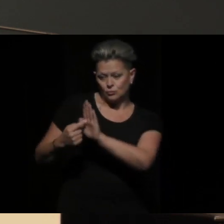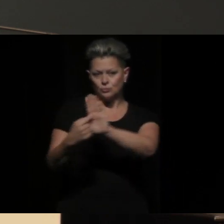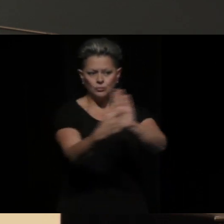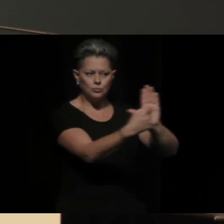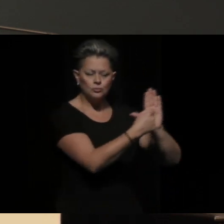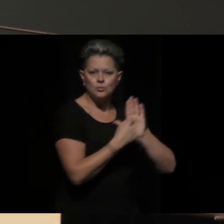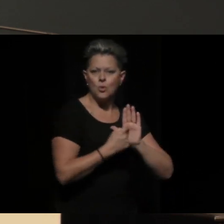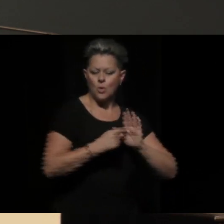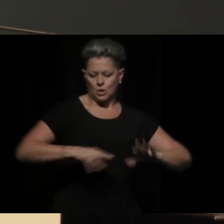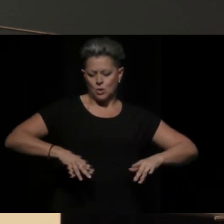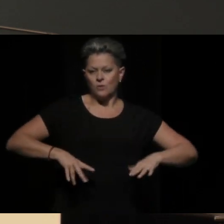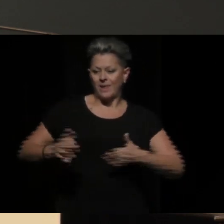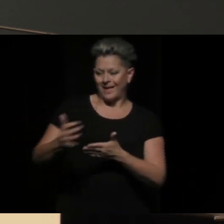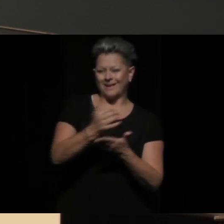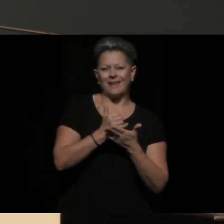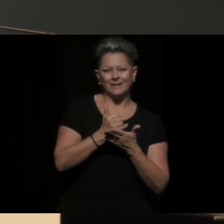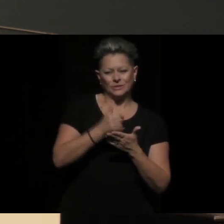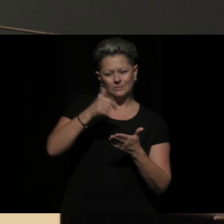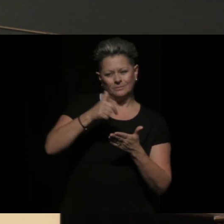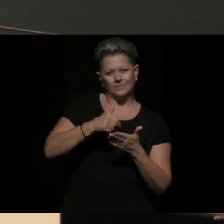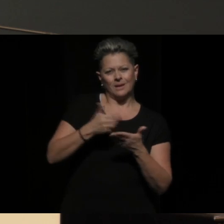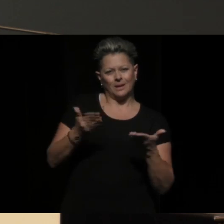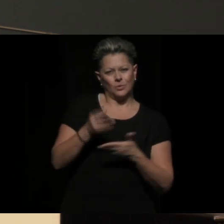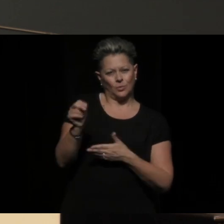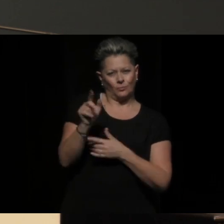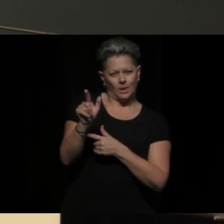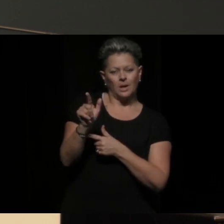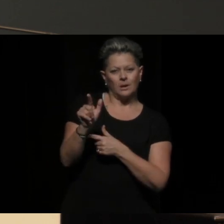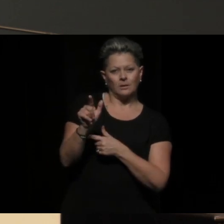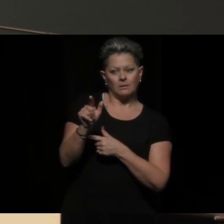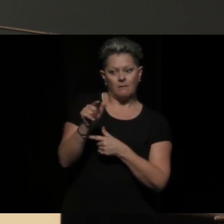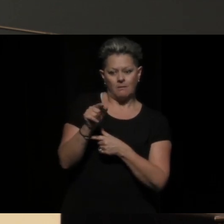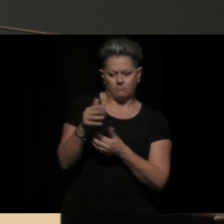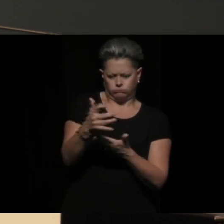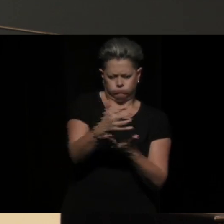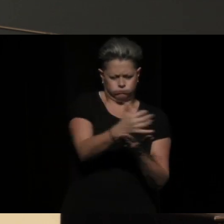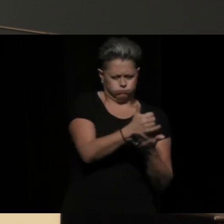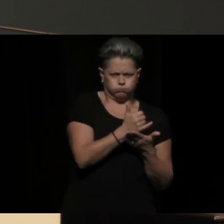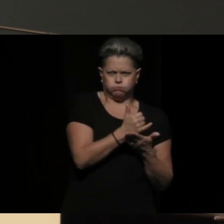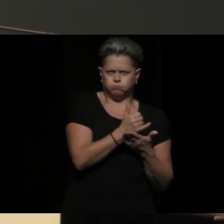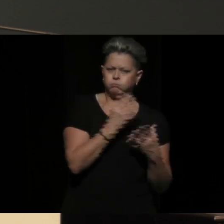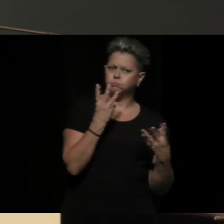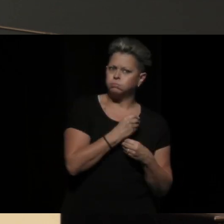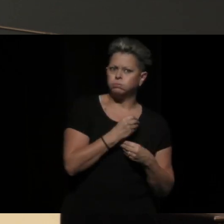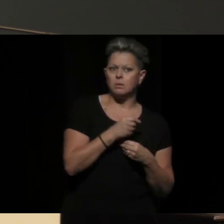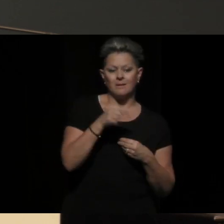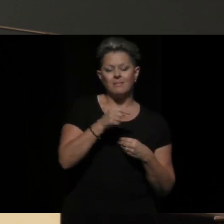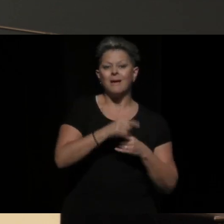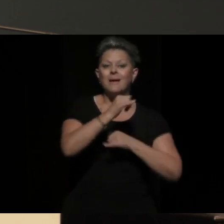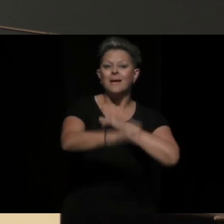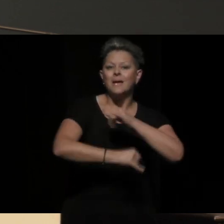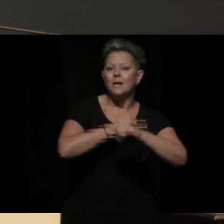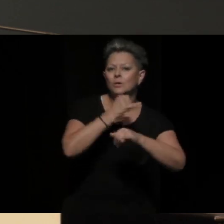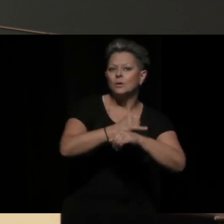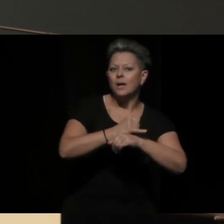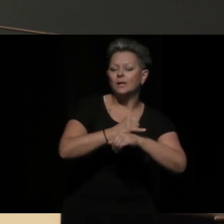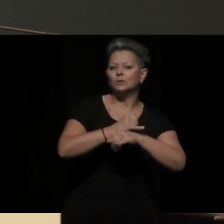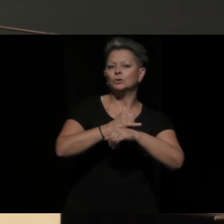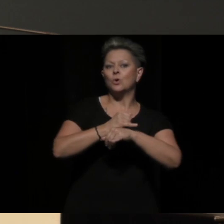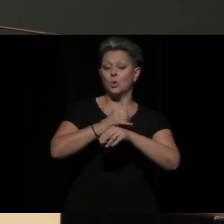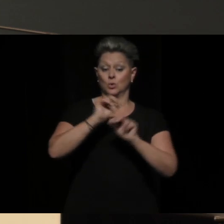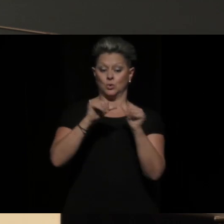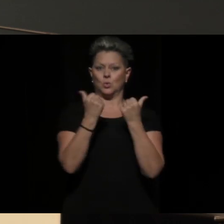of Newfoundland and Labrador has under its care, the records of the International Grenfell